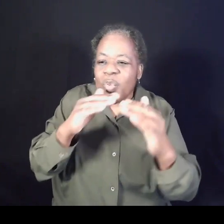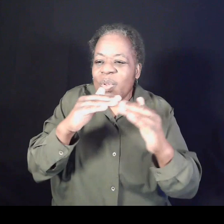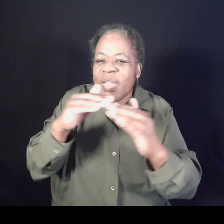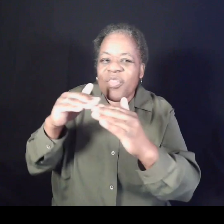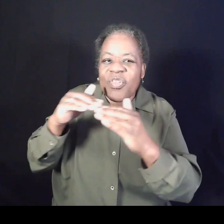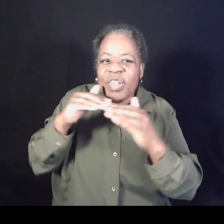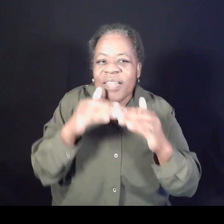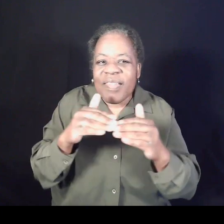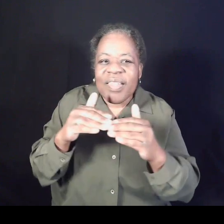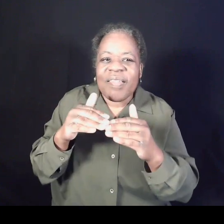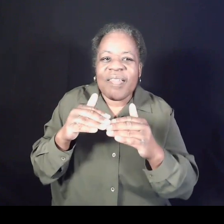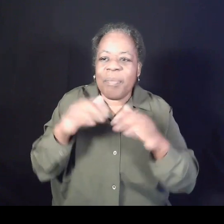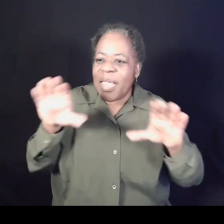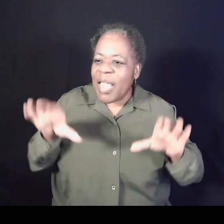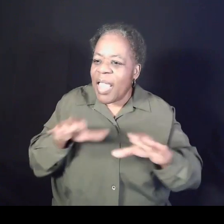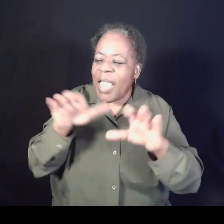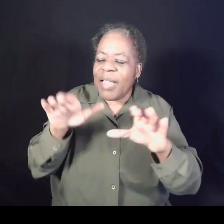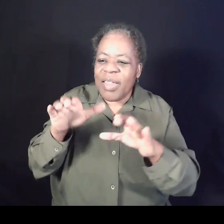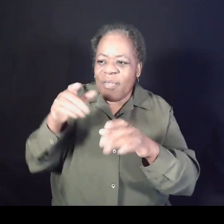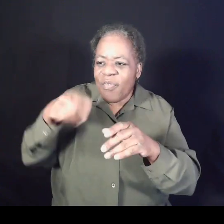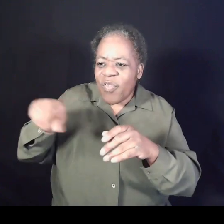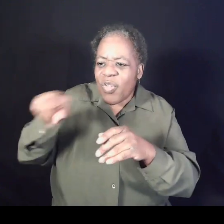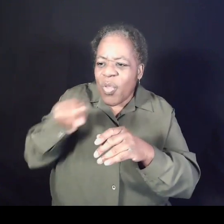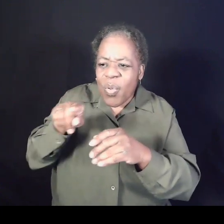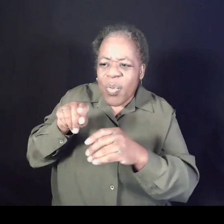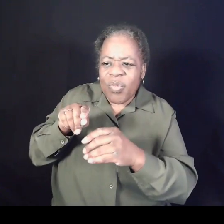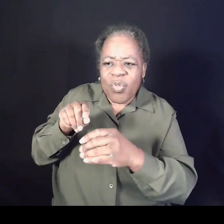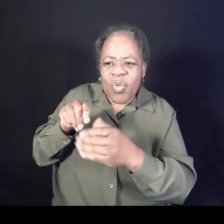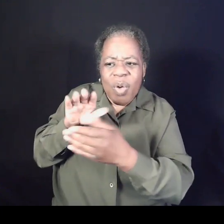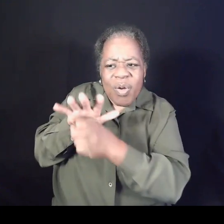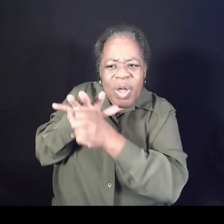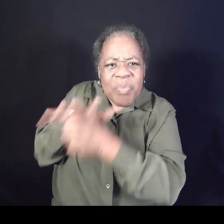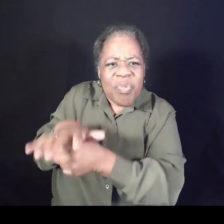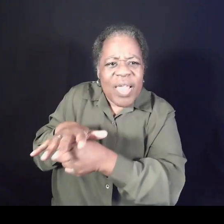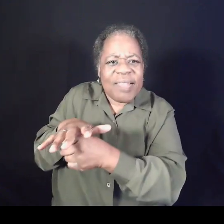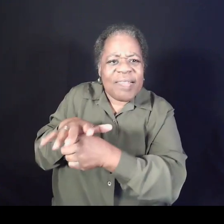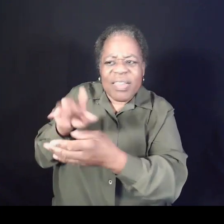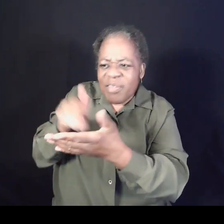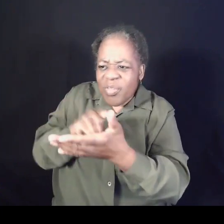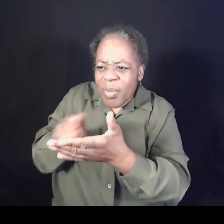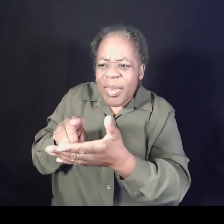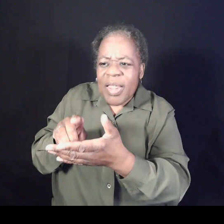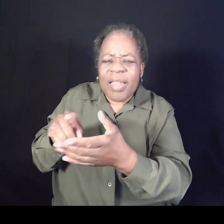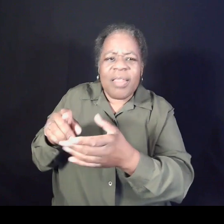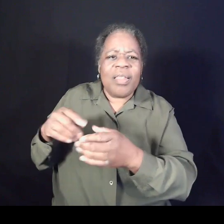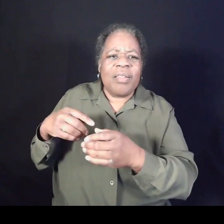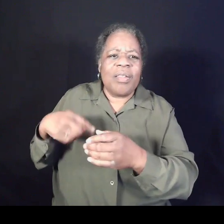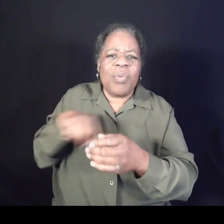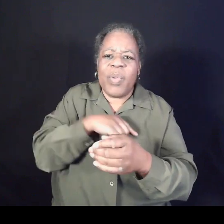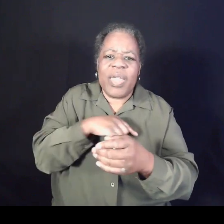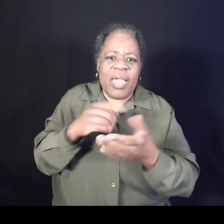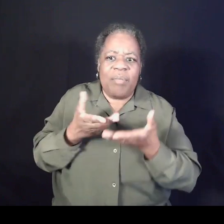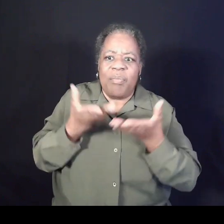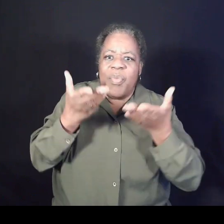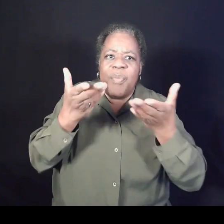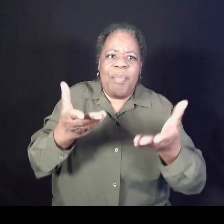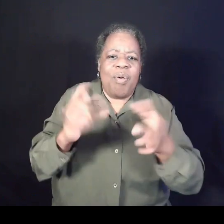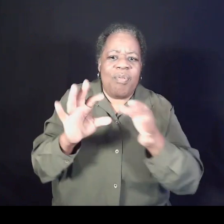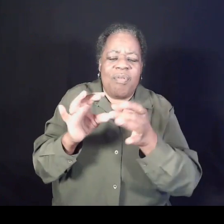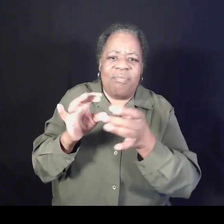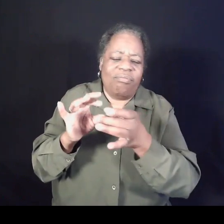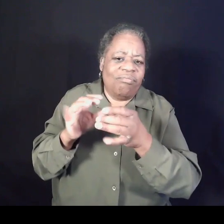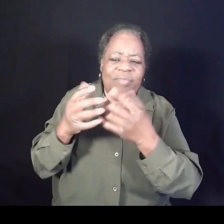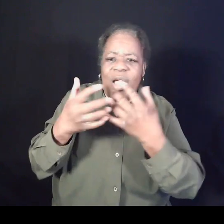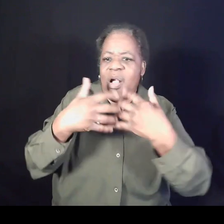speaking and acting on behalf of those who are marginalized and oppressed and discriminated against. We can promote harmony by loving our neighbors and